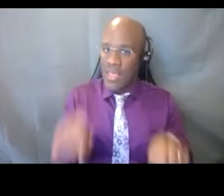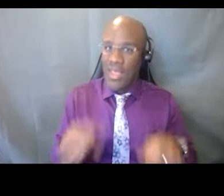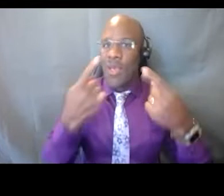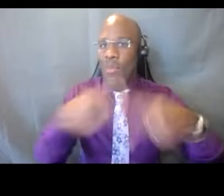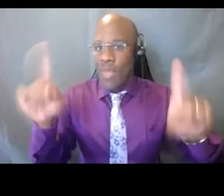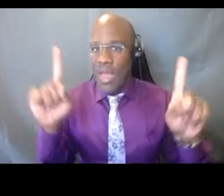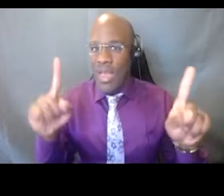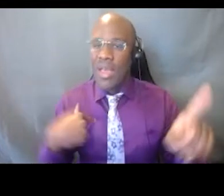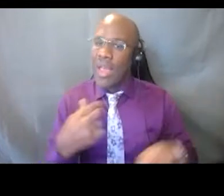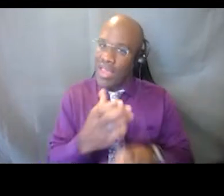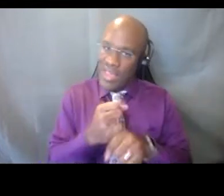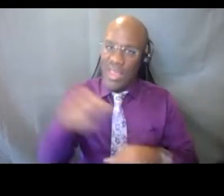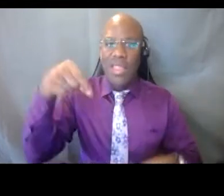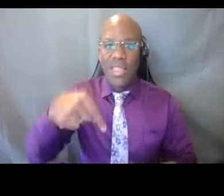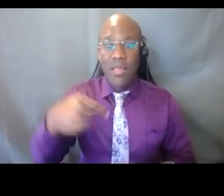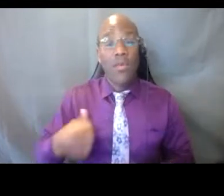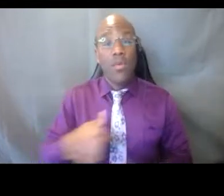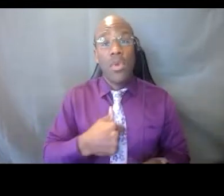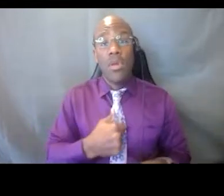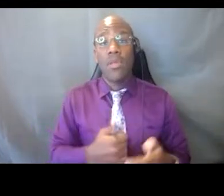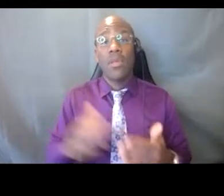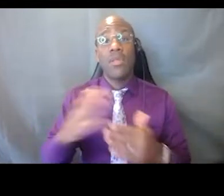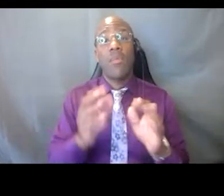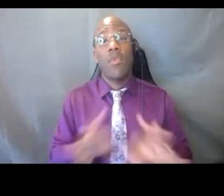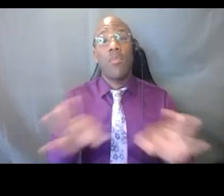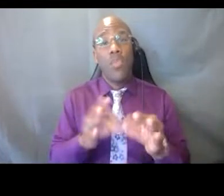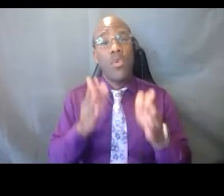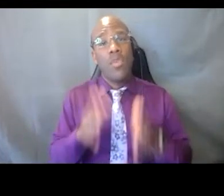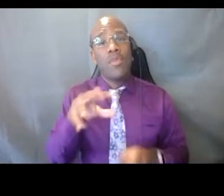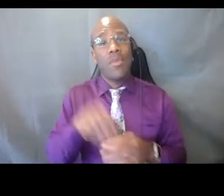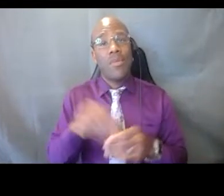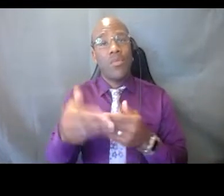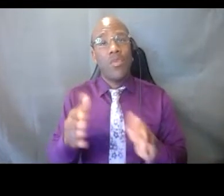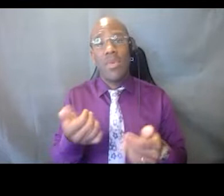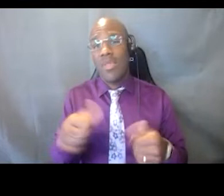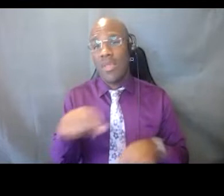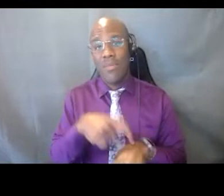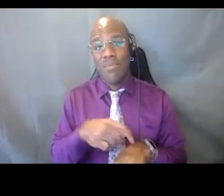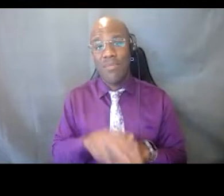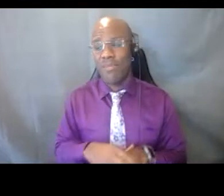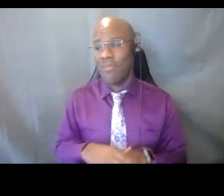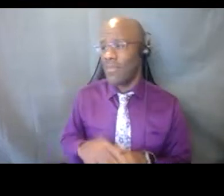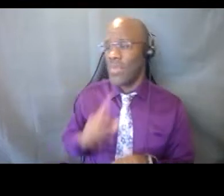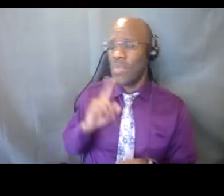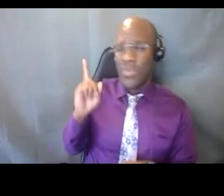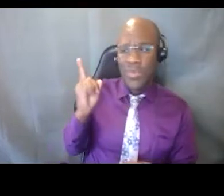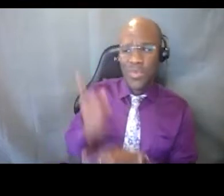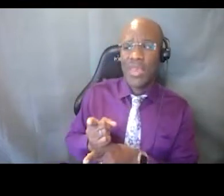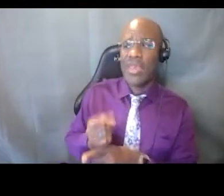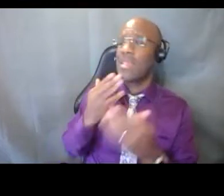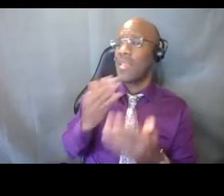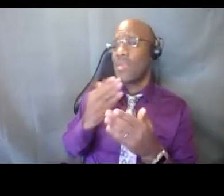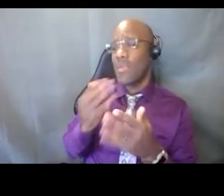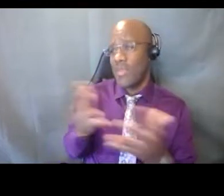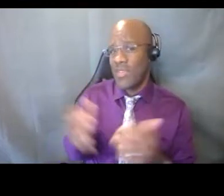room. Thank you so much, Benita. Absolutely. The next capital that will be highlighted is